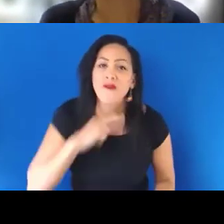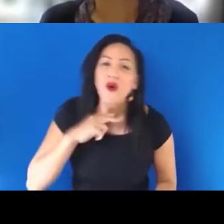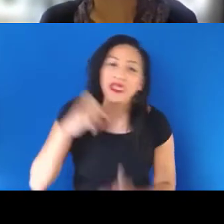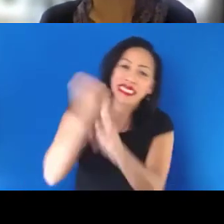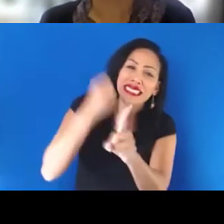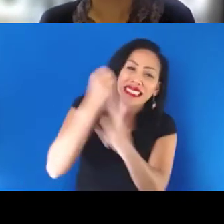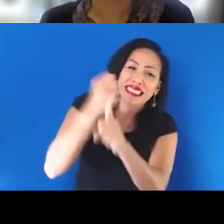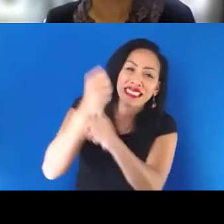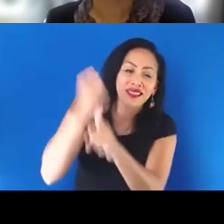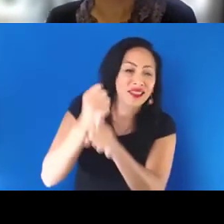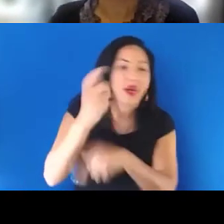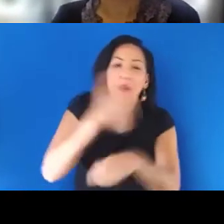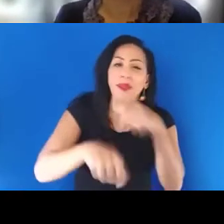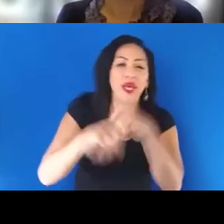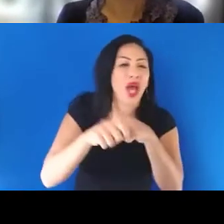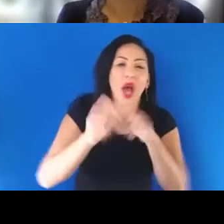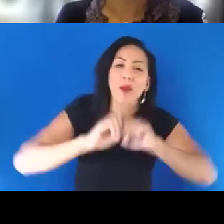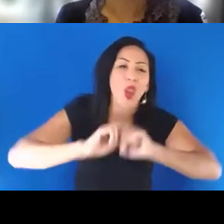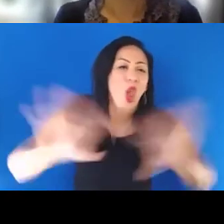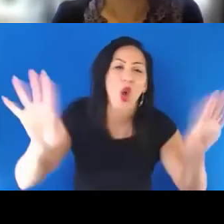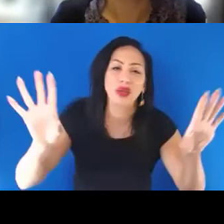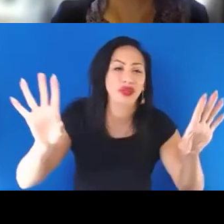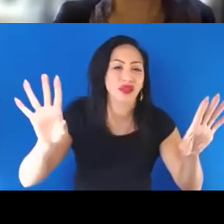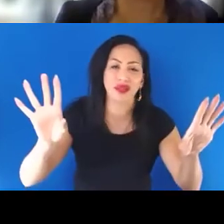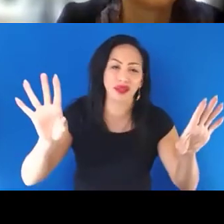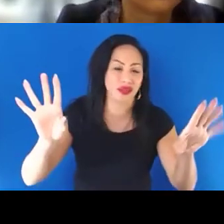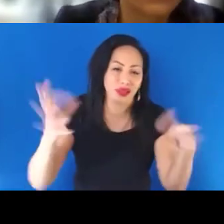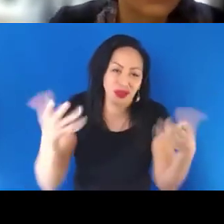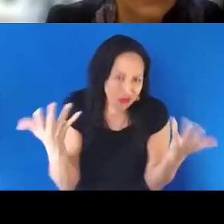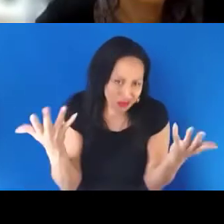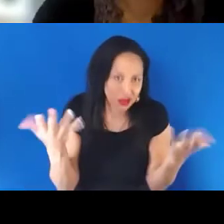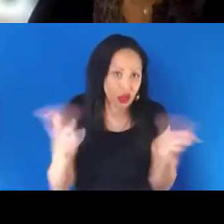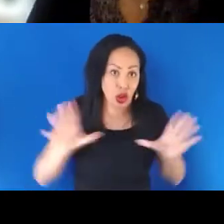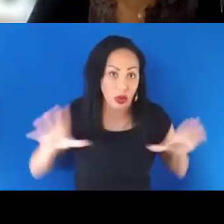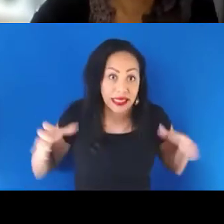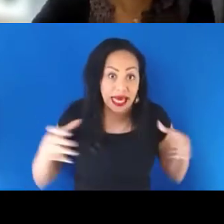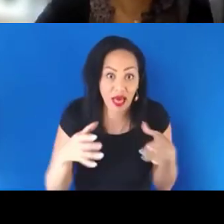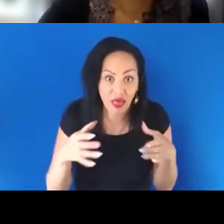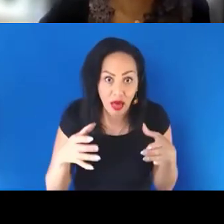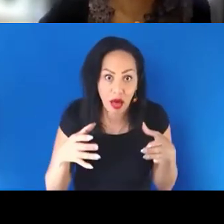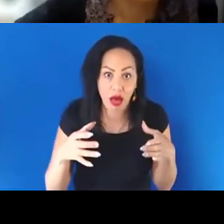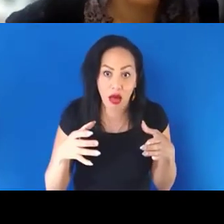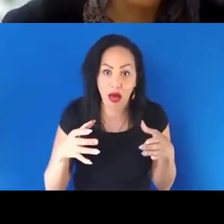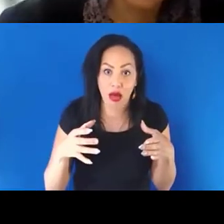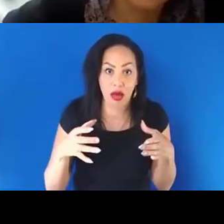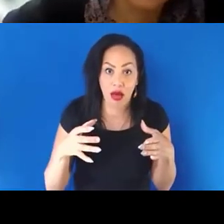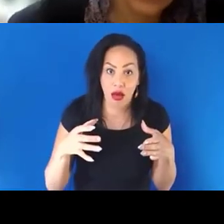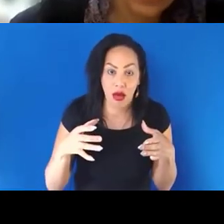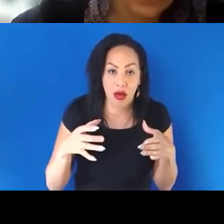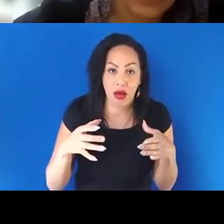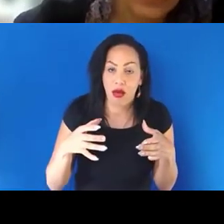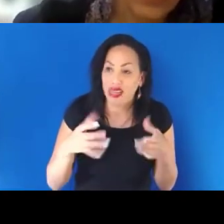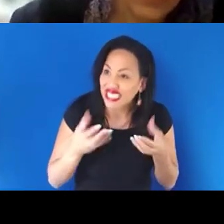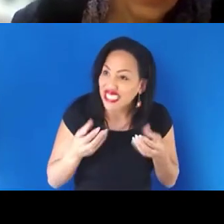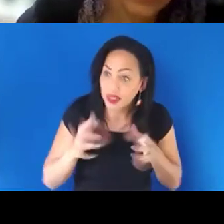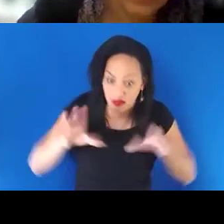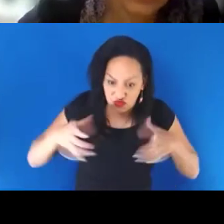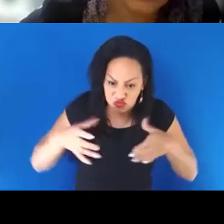translation, in the noise of development delivery syndrome, as I call it. You